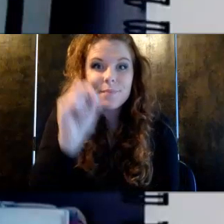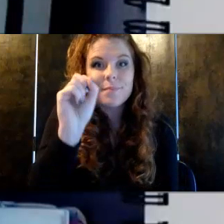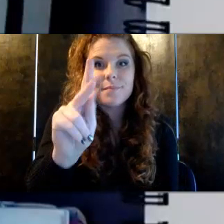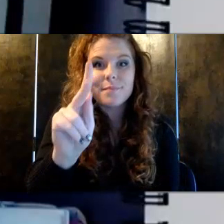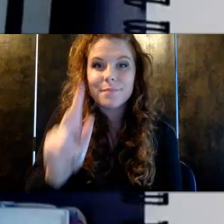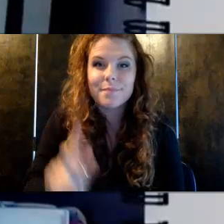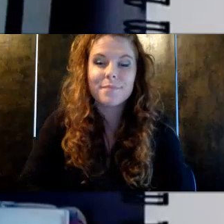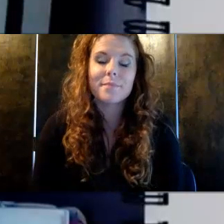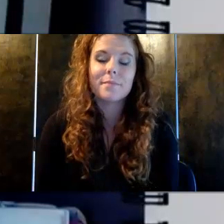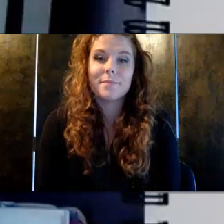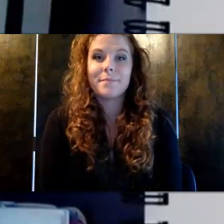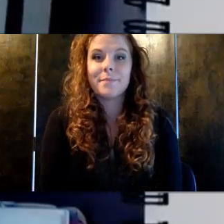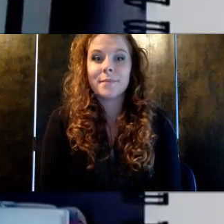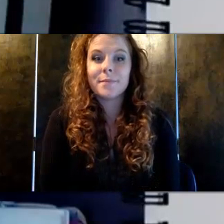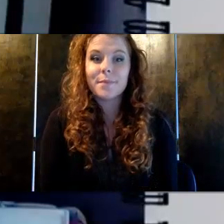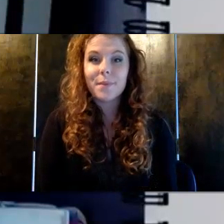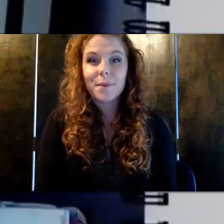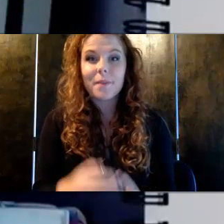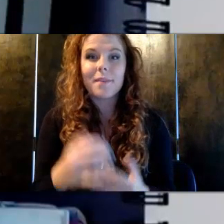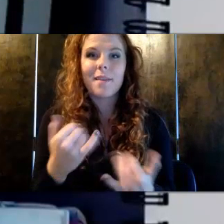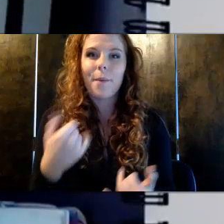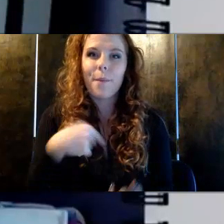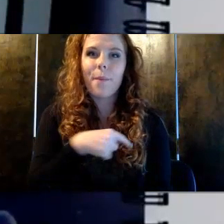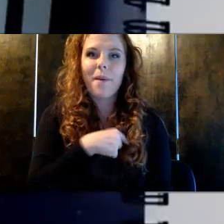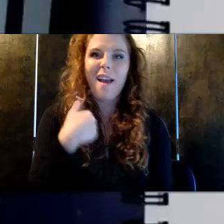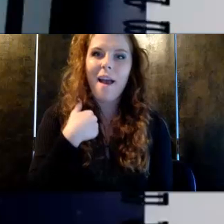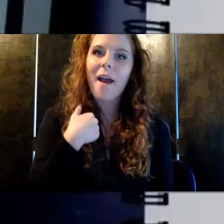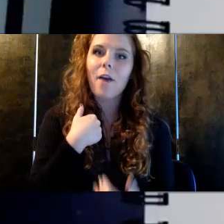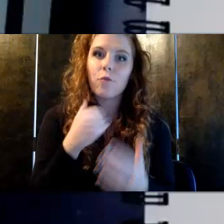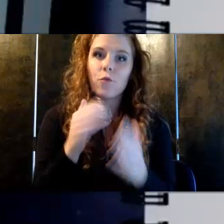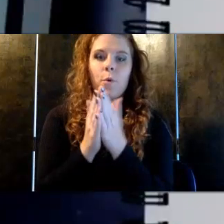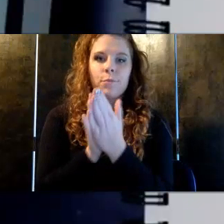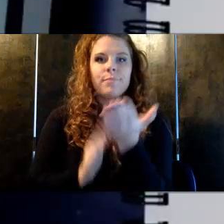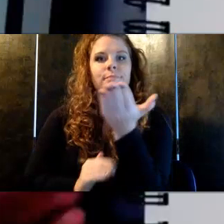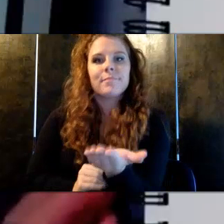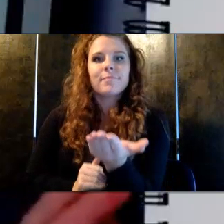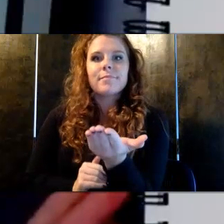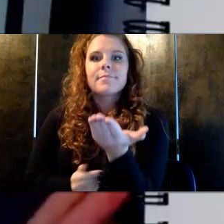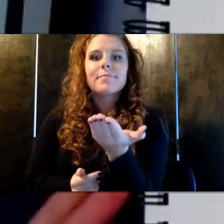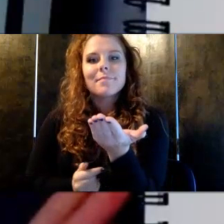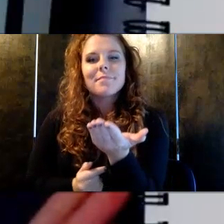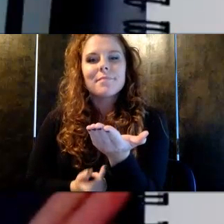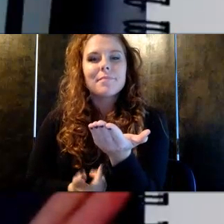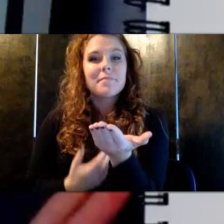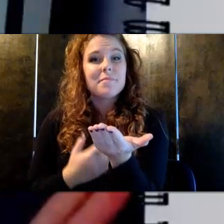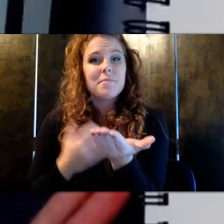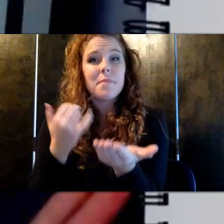Okay, so we've got our sketchbook, and right now I'm just doing